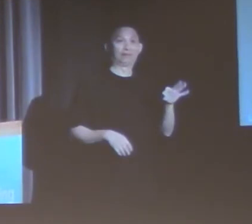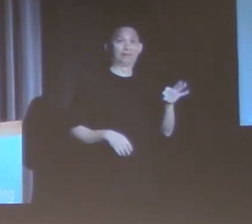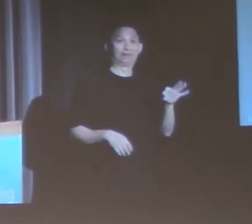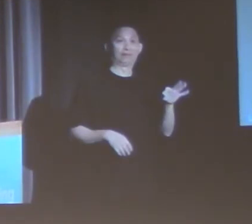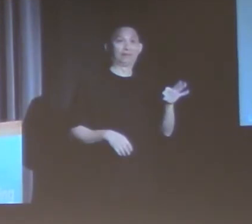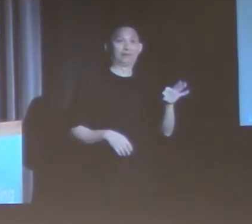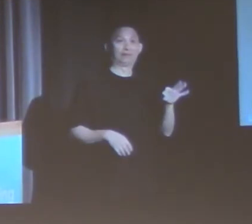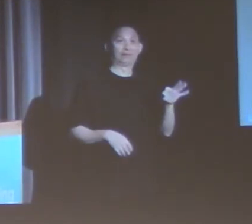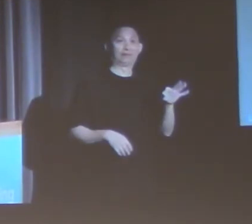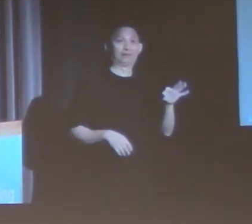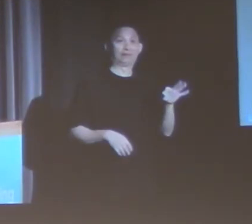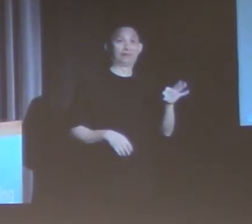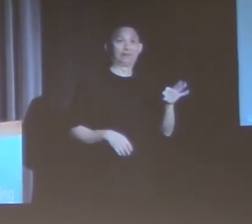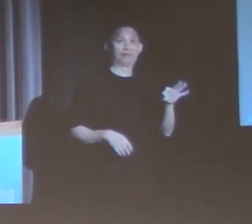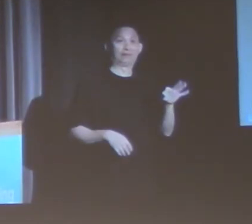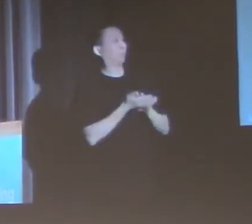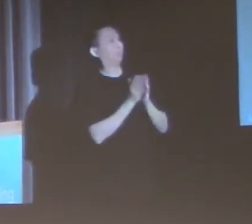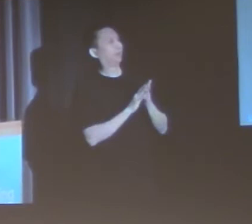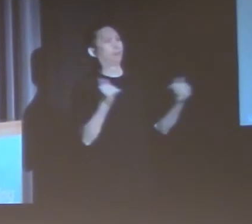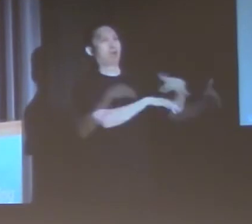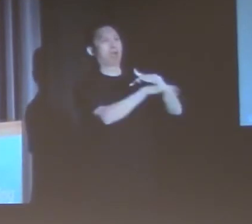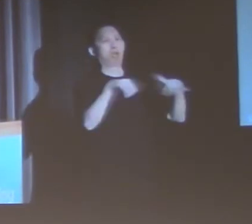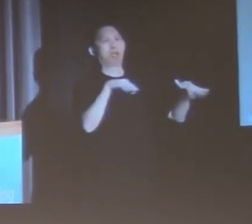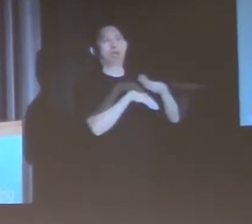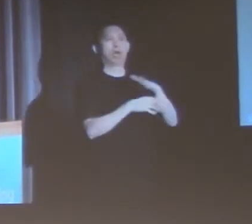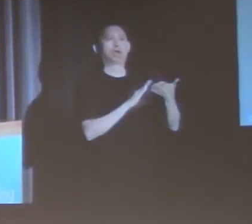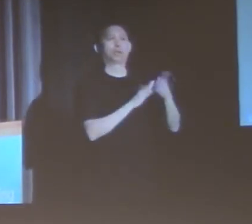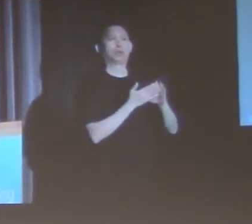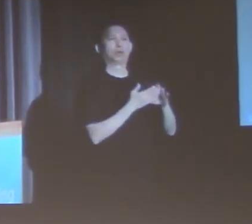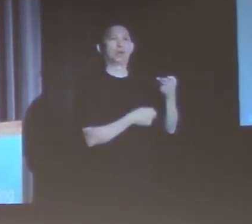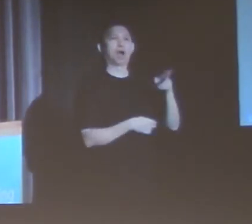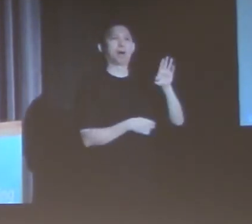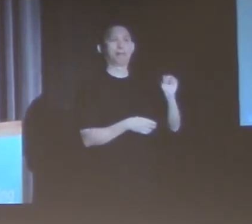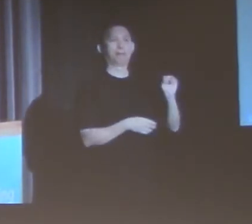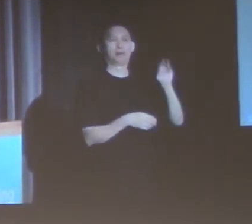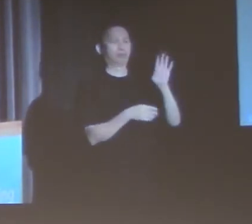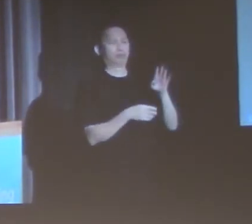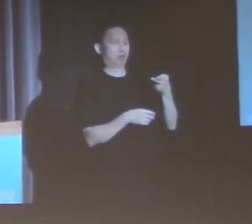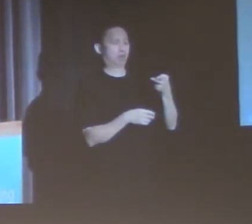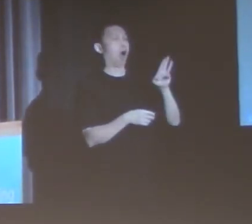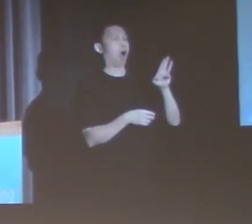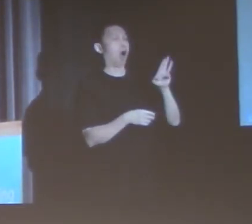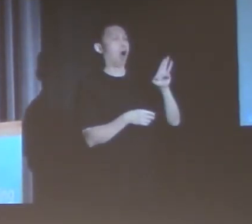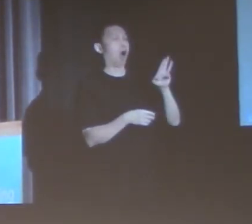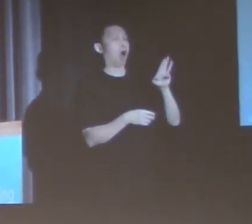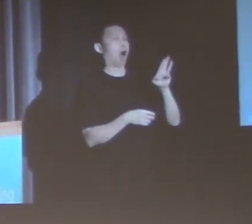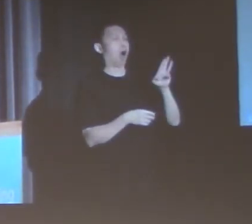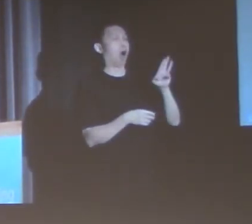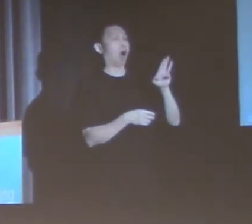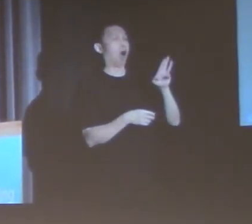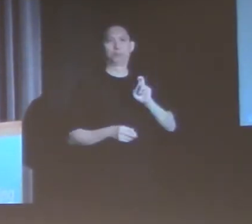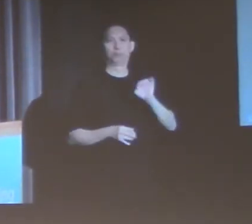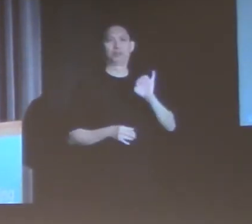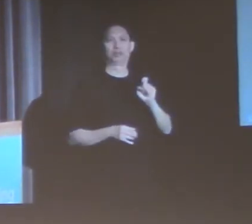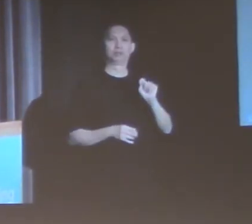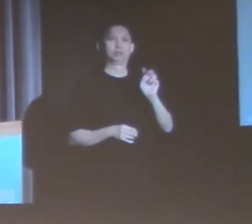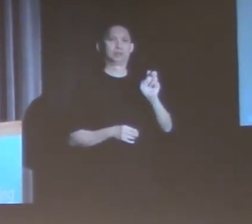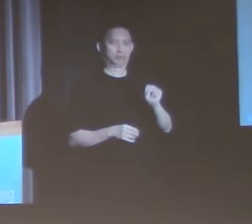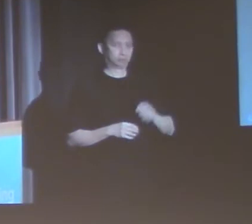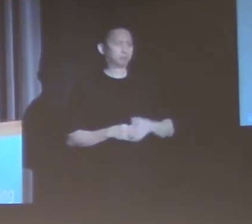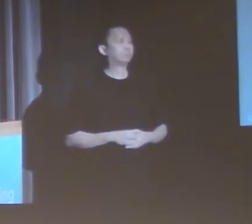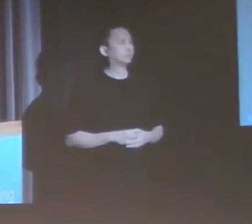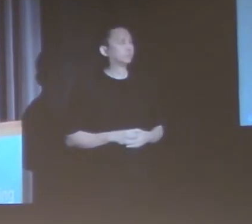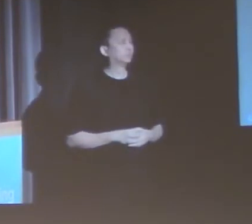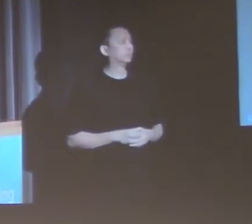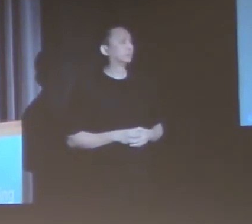hub in Brixton. Which is, I think, what is interesting about all 3 films, but also Mehrdad, is it's not